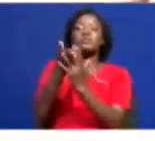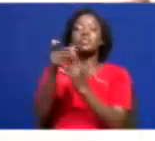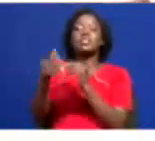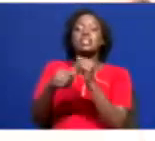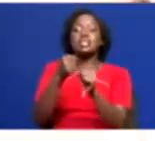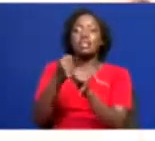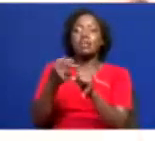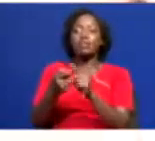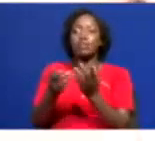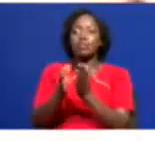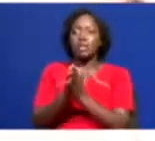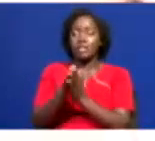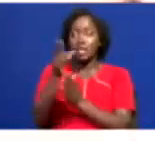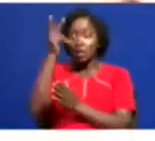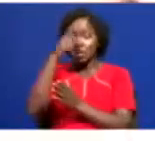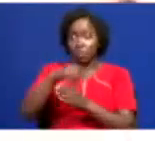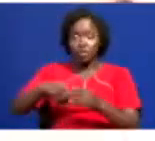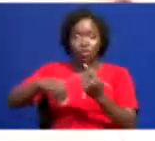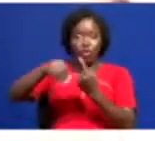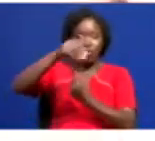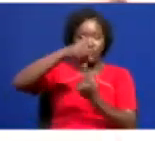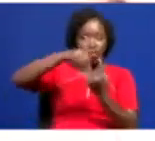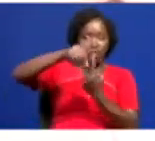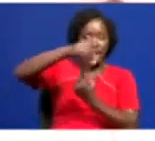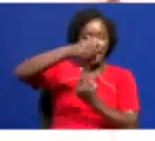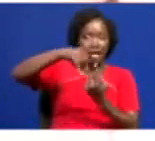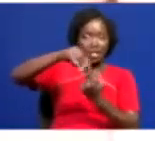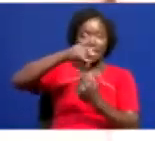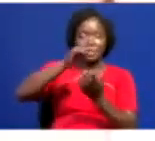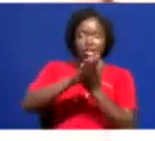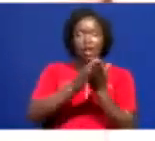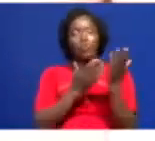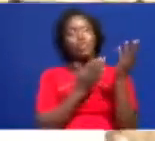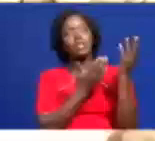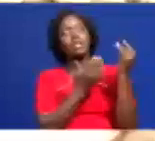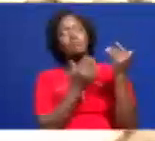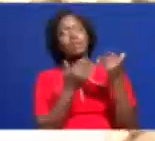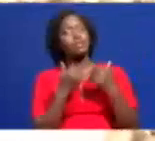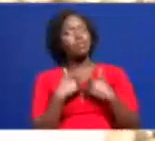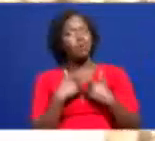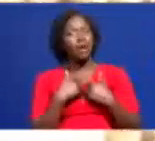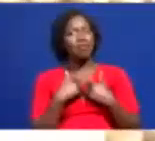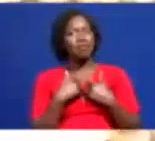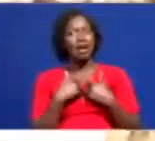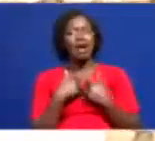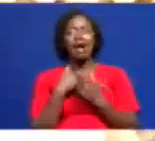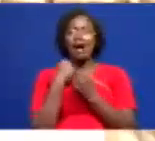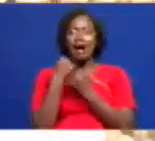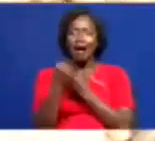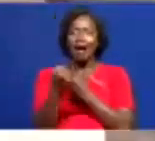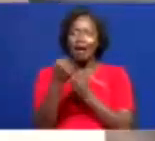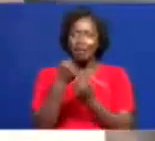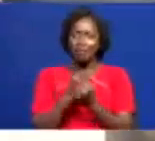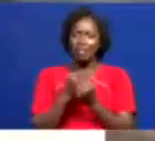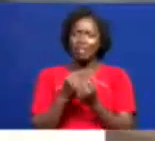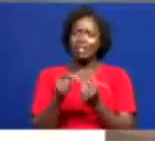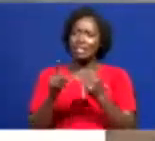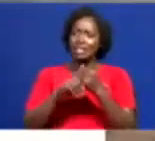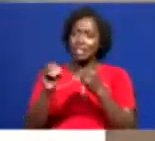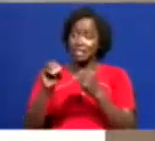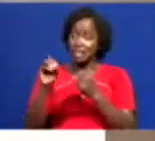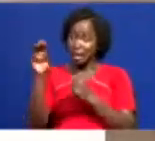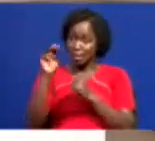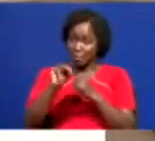of that deliberate policy of fertilizer, we are anticipating to have a harvest of 60 million